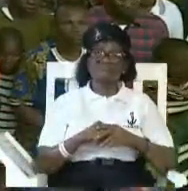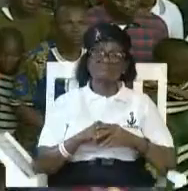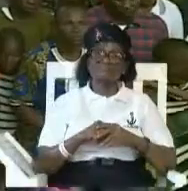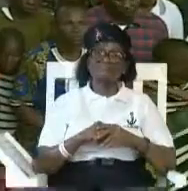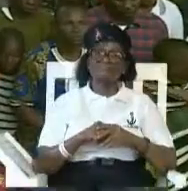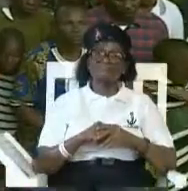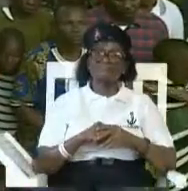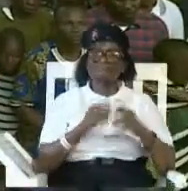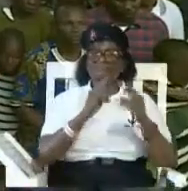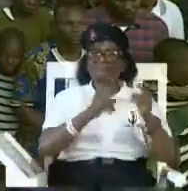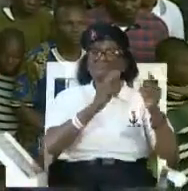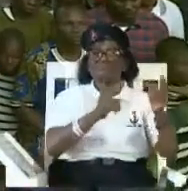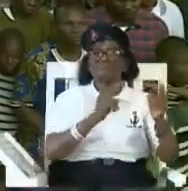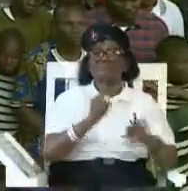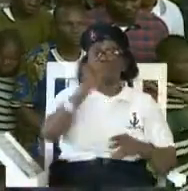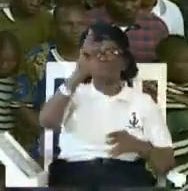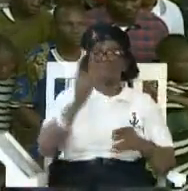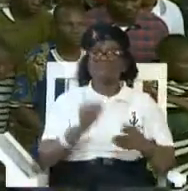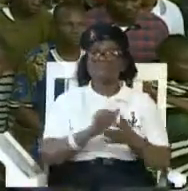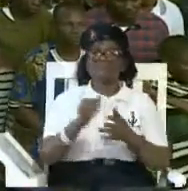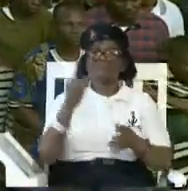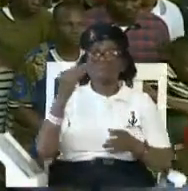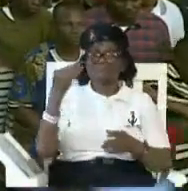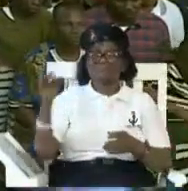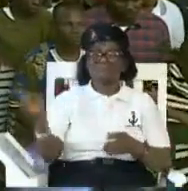Hurry up, those of you who are still on the way, hurry up.